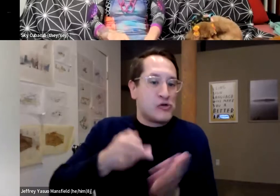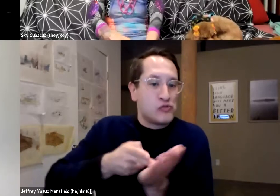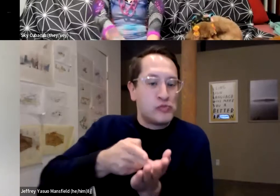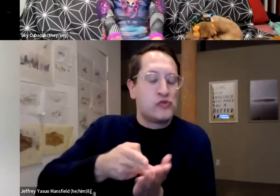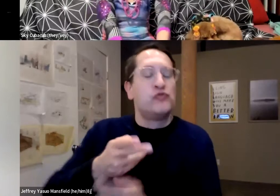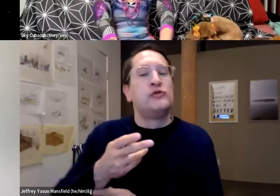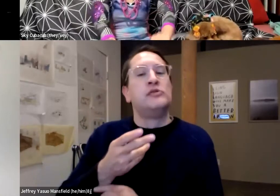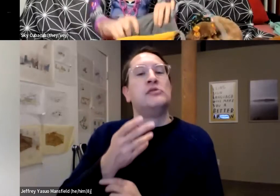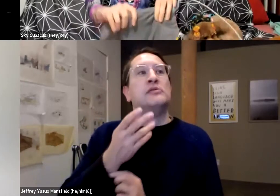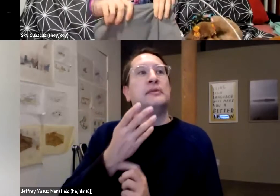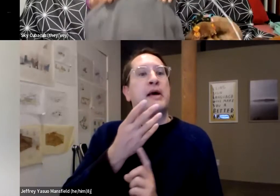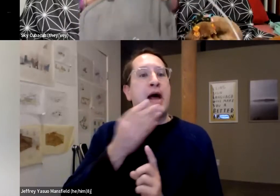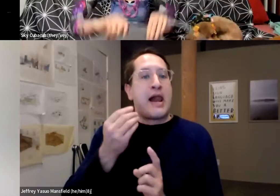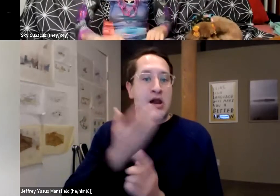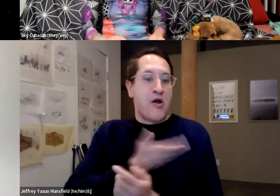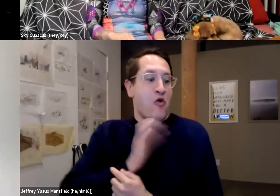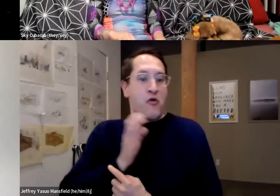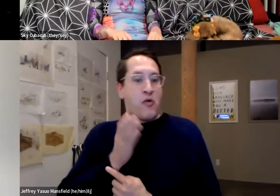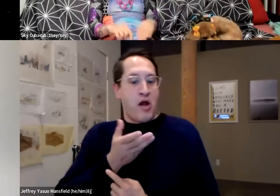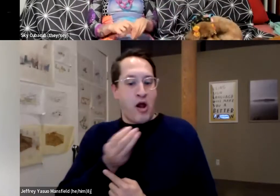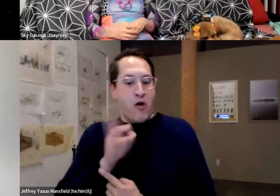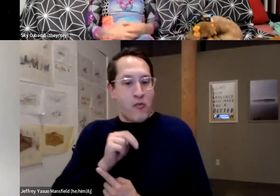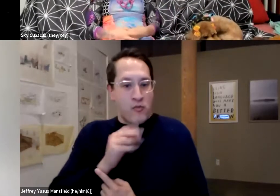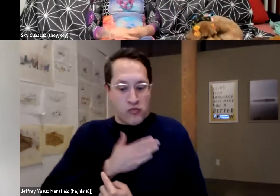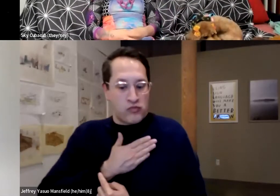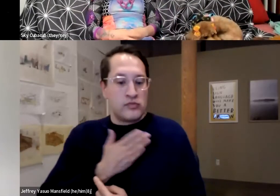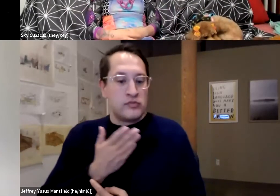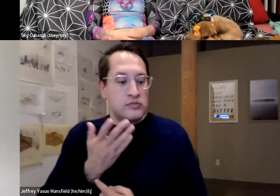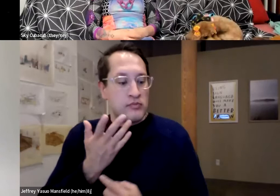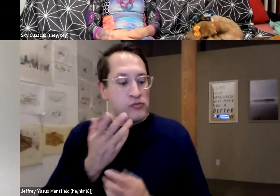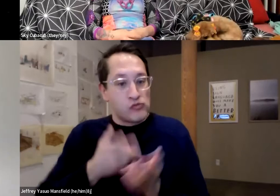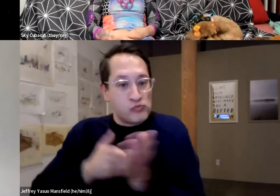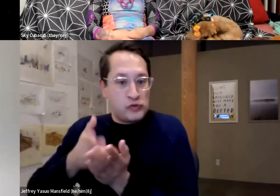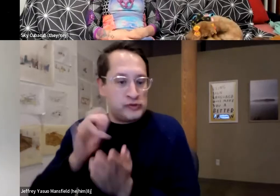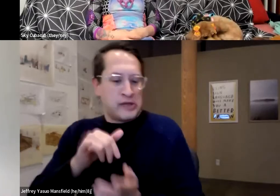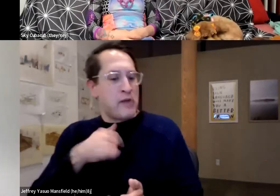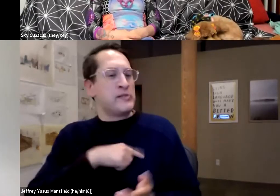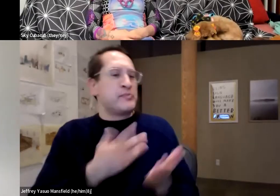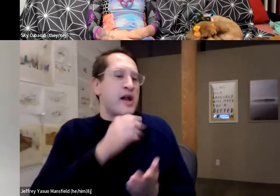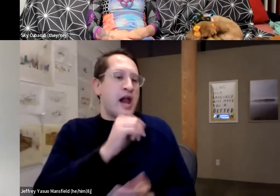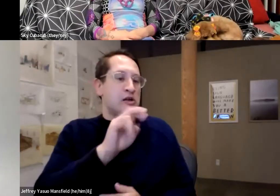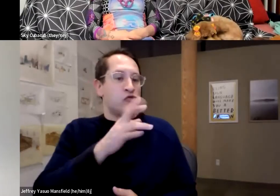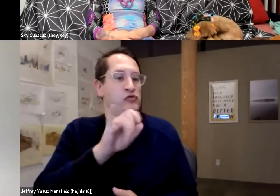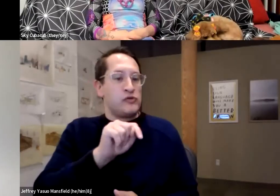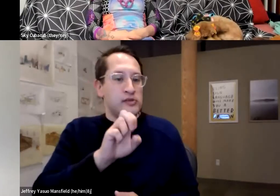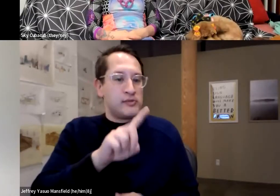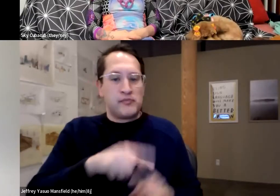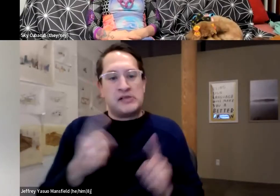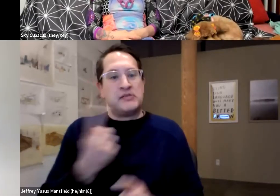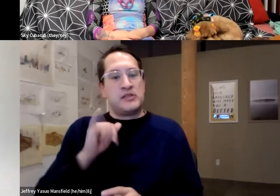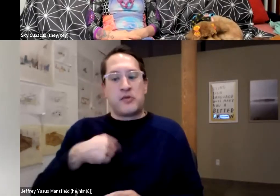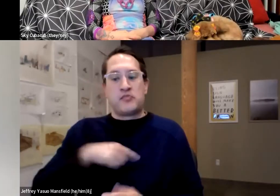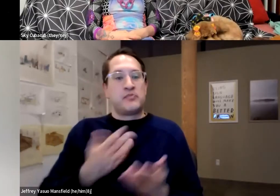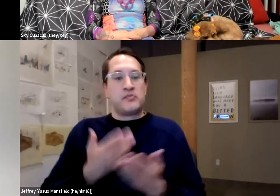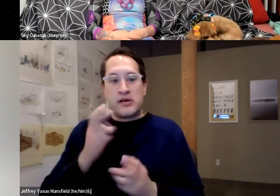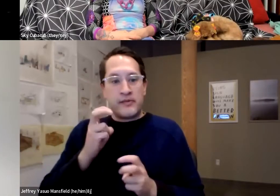history, and also our truth, and also our own truth, right? We may